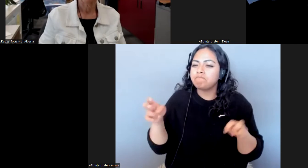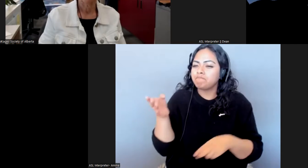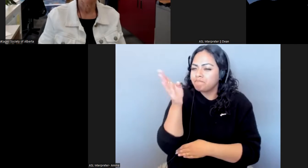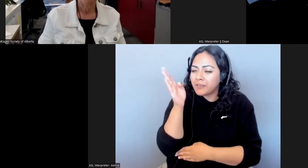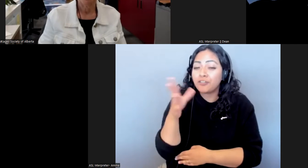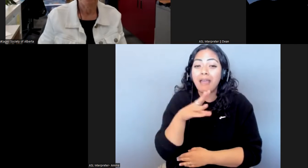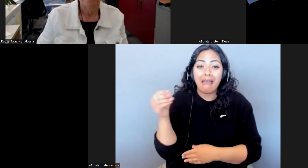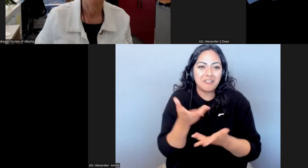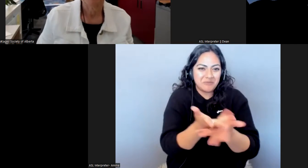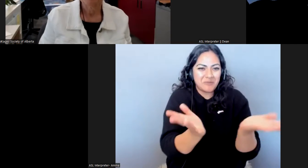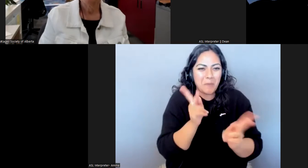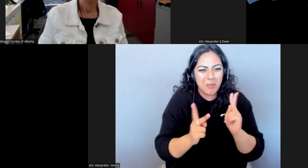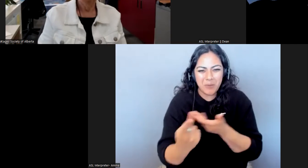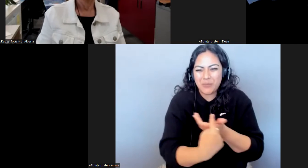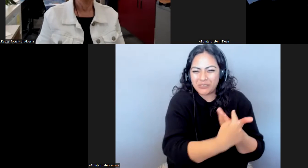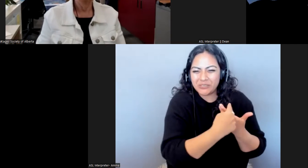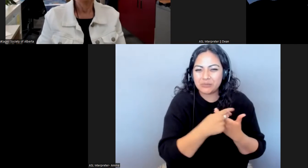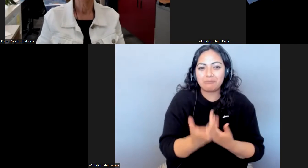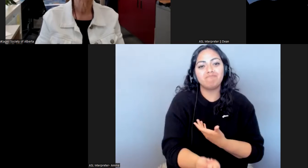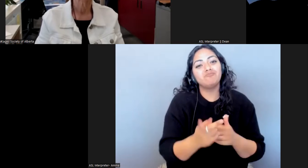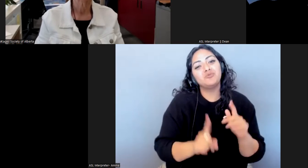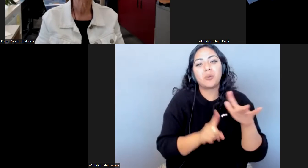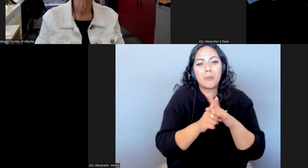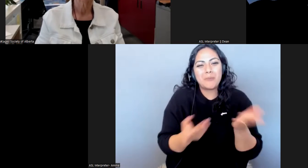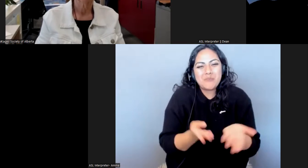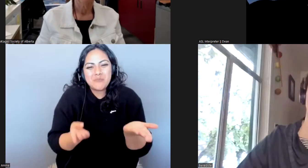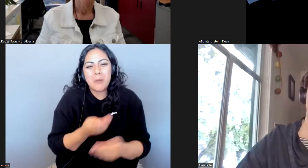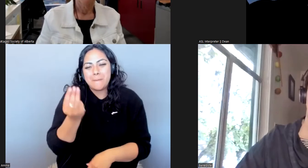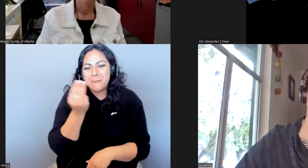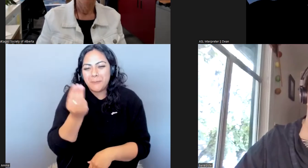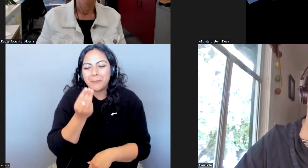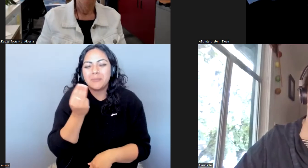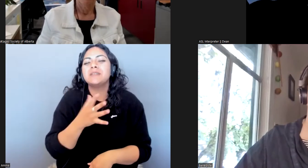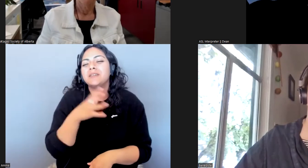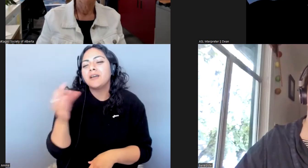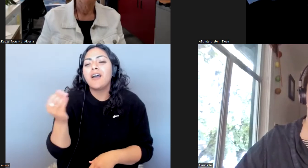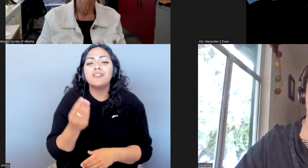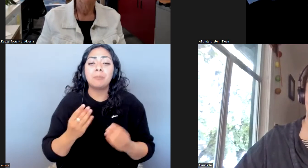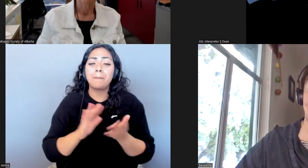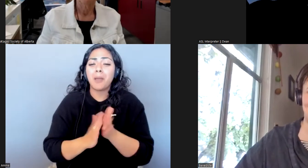for a webinar to get inspired. Great. Thank you, everybody.